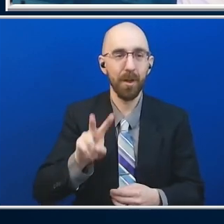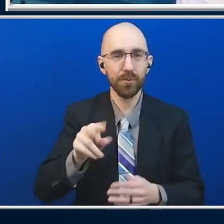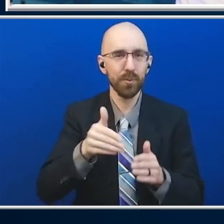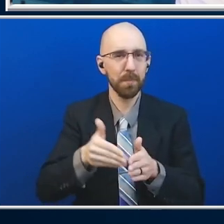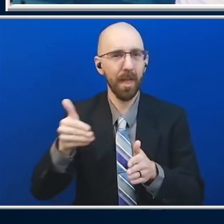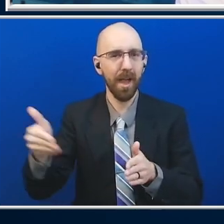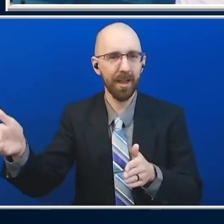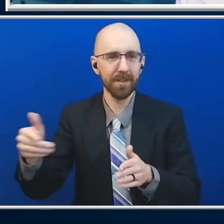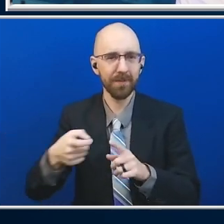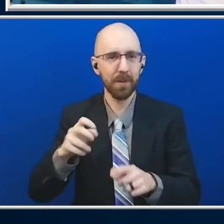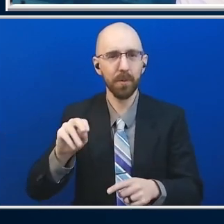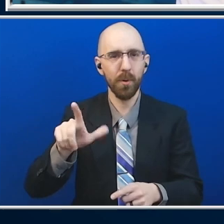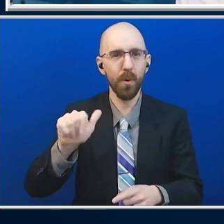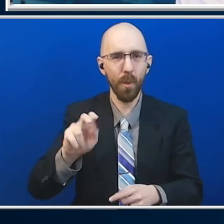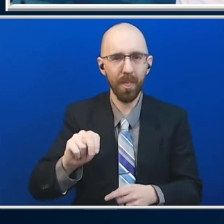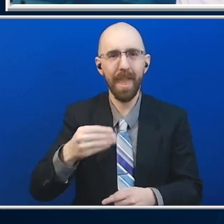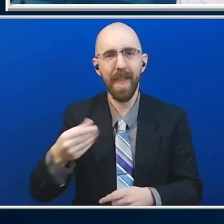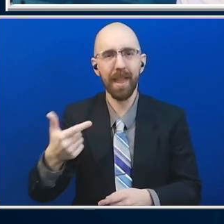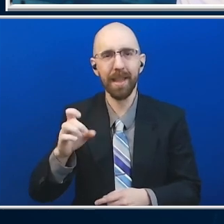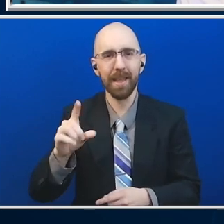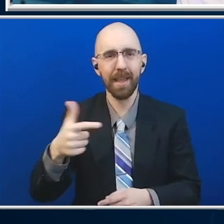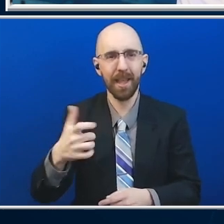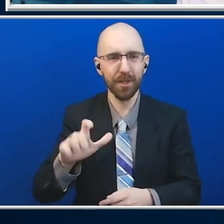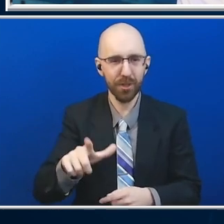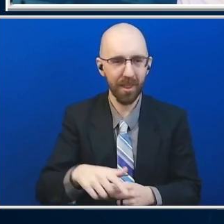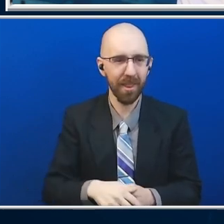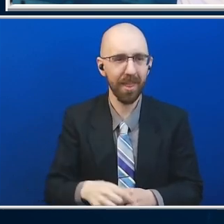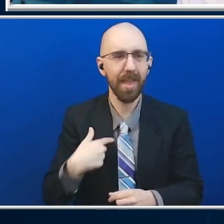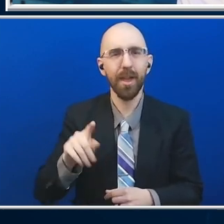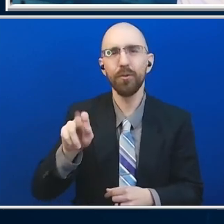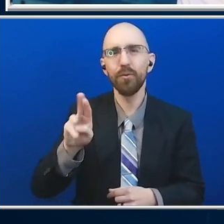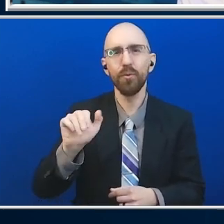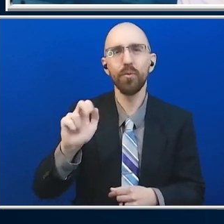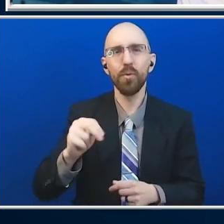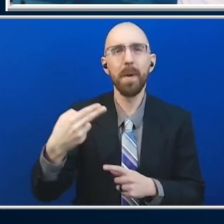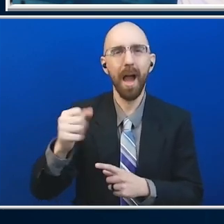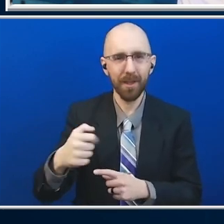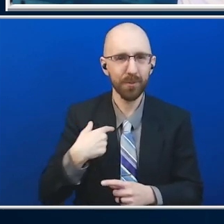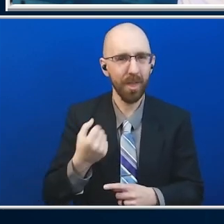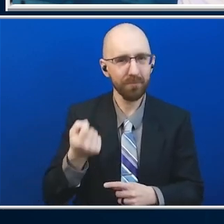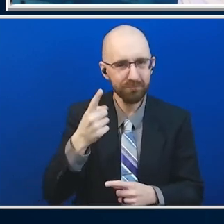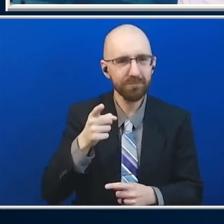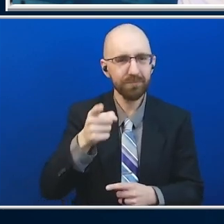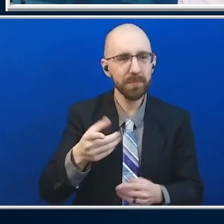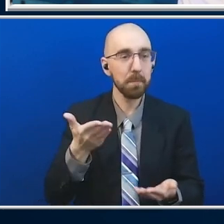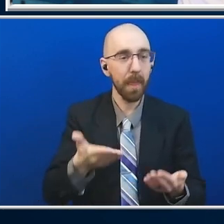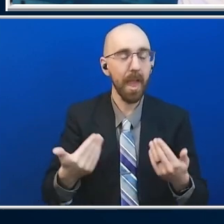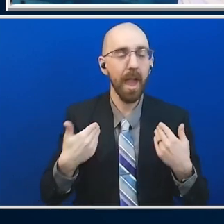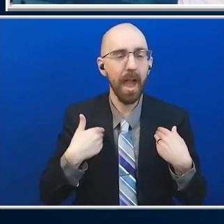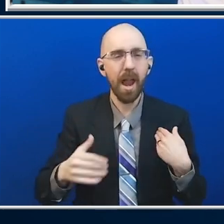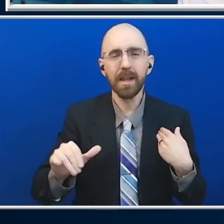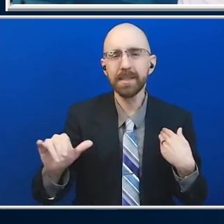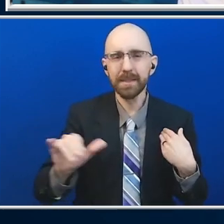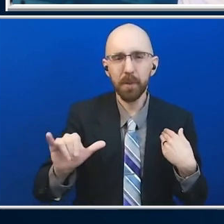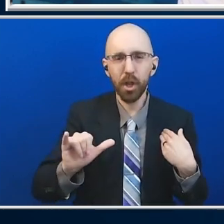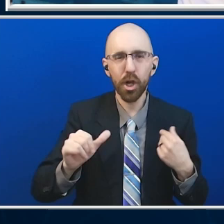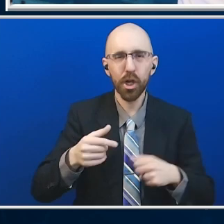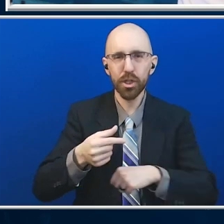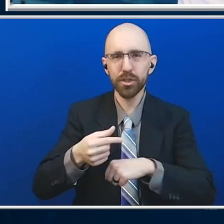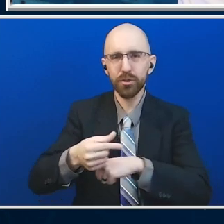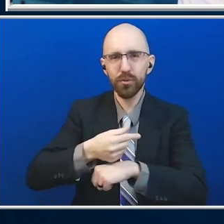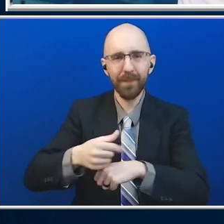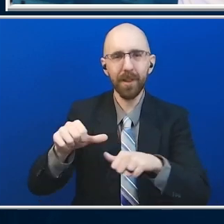Gudgel. Yeah. I went to Truman High School. I understand that you may have had a similar geographic location growing up. Is that